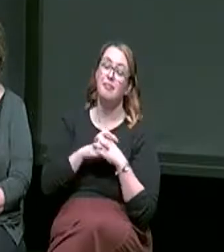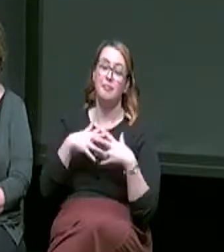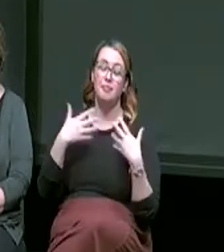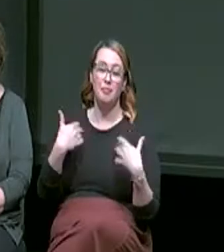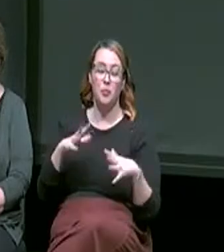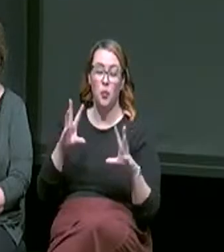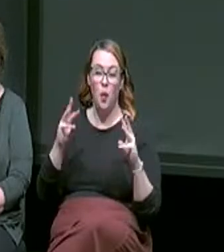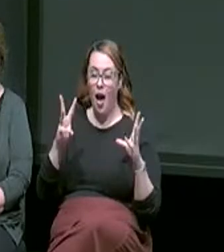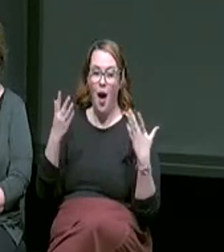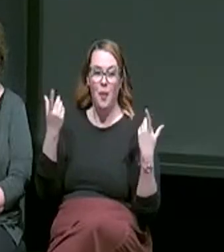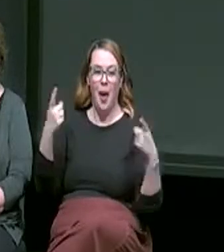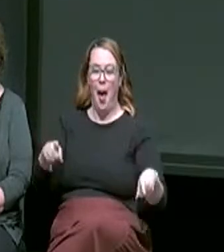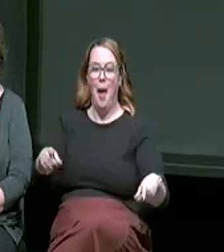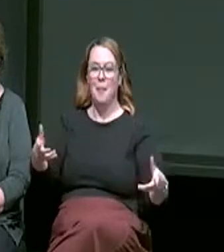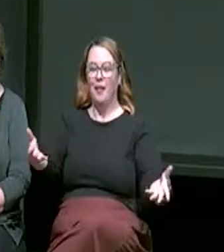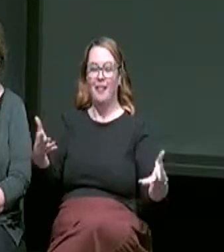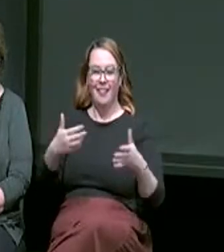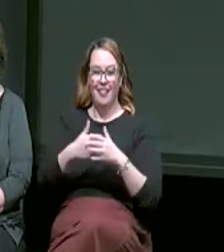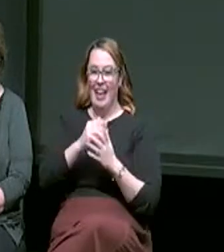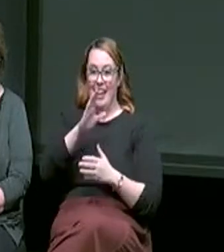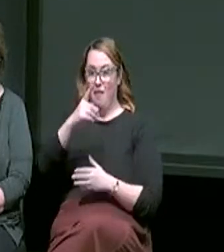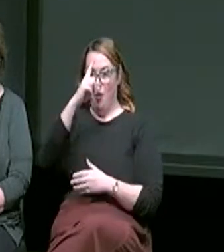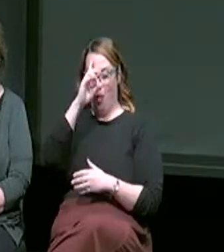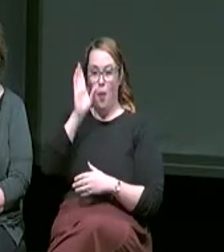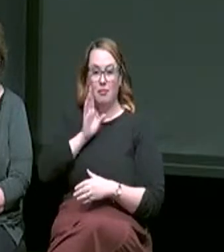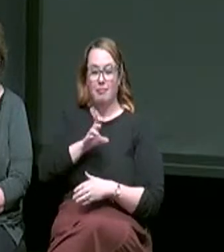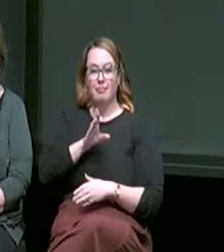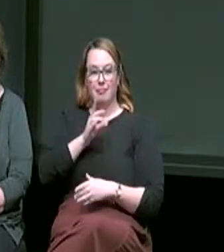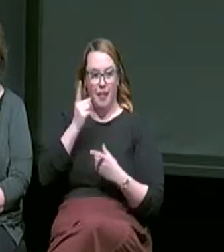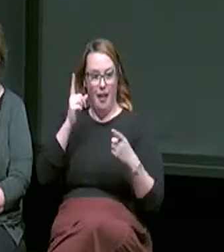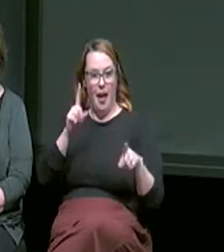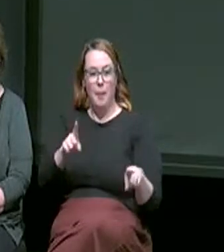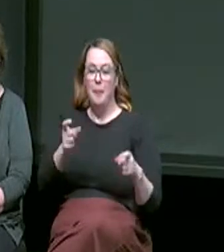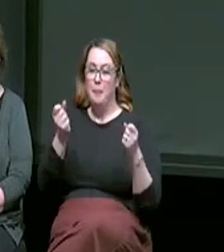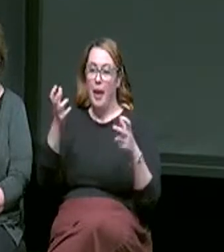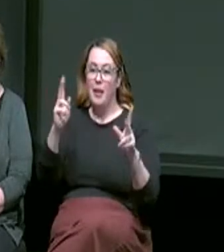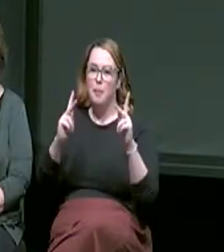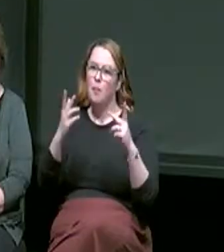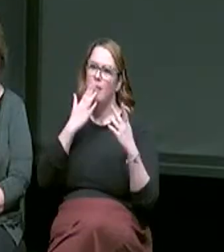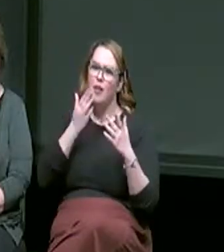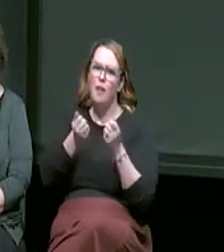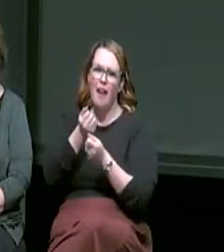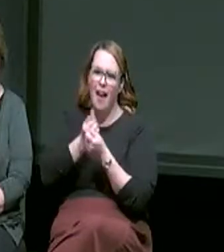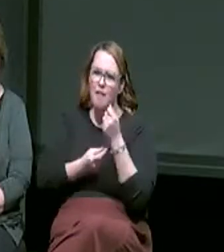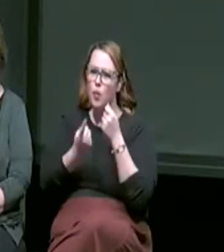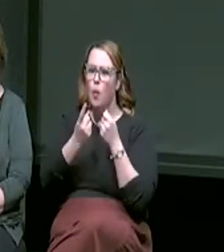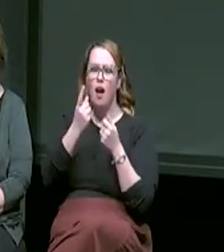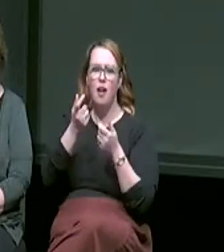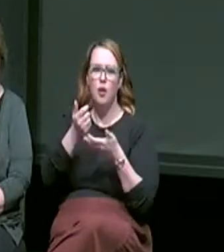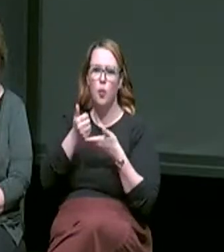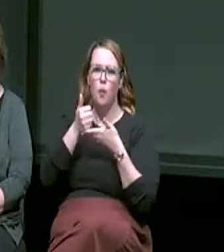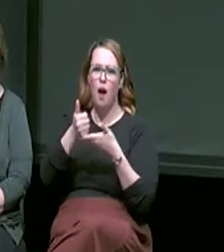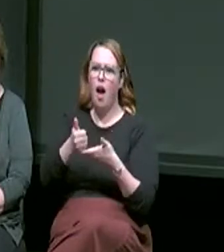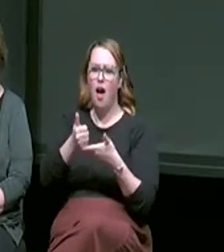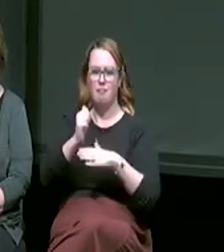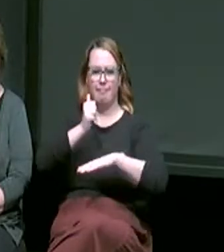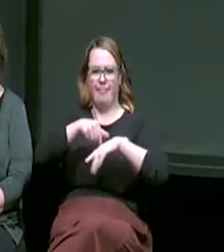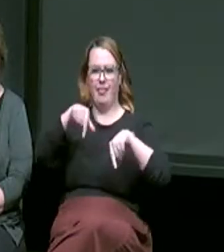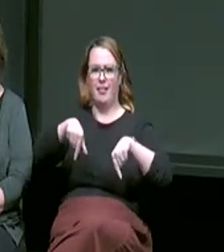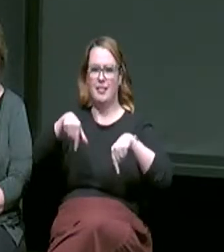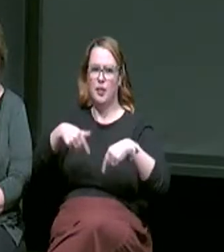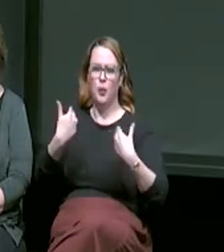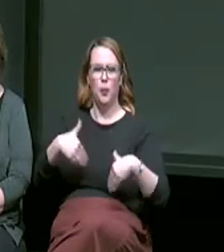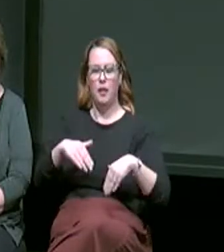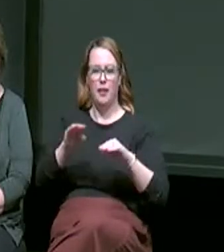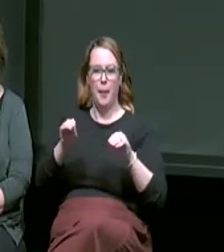Wow, it's happening. And we never thought it would. So there's so many people. Thank you for everyone that helped bring this together. It's really a miracle